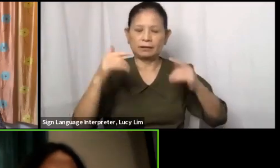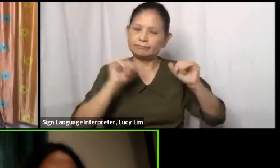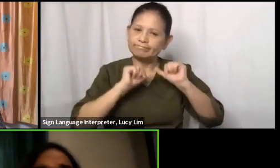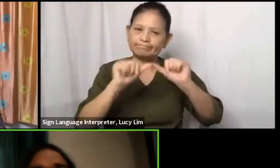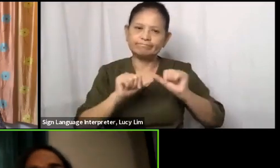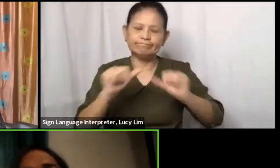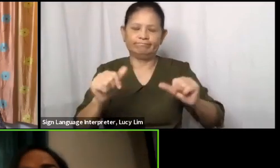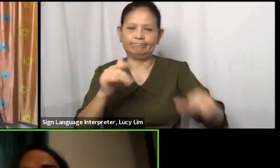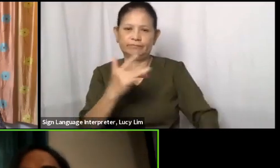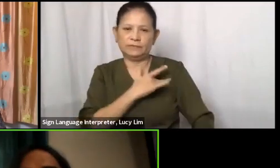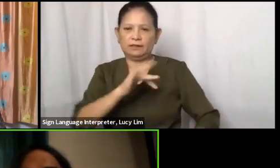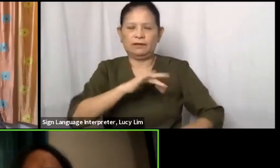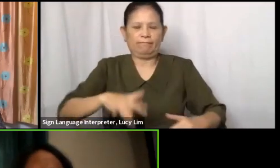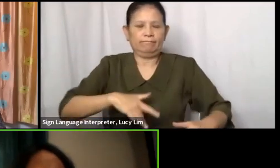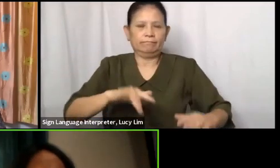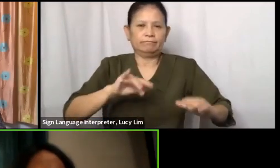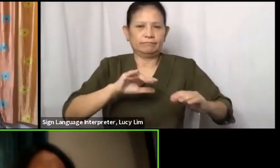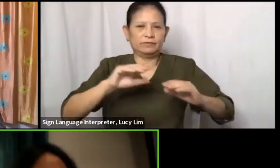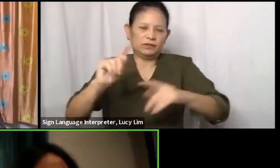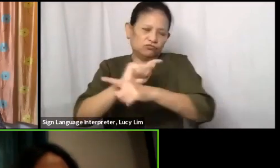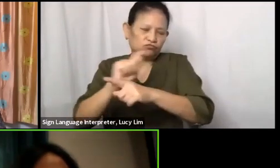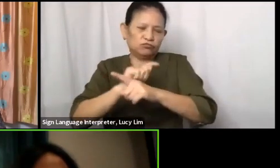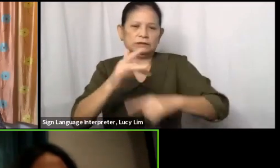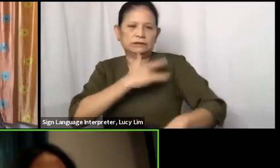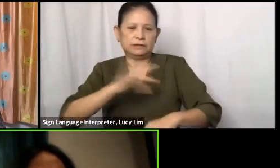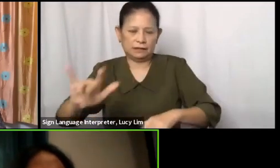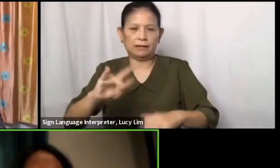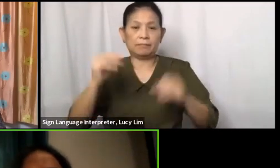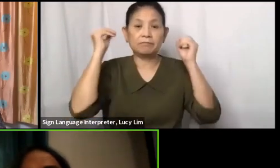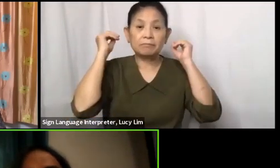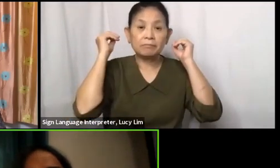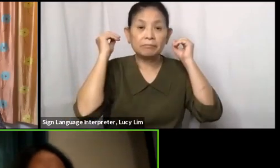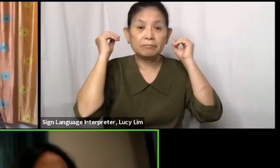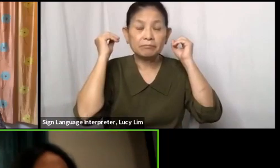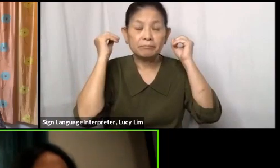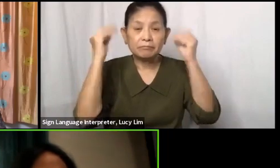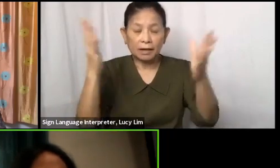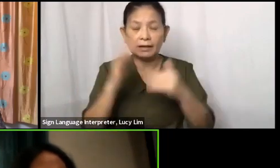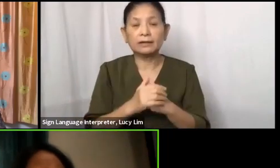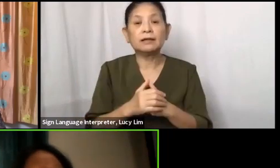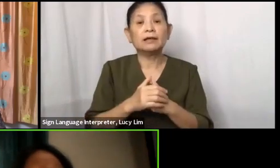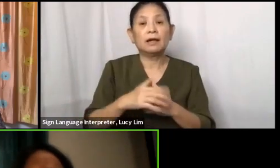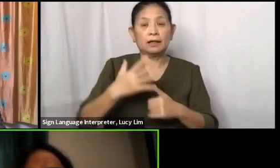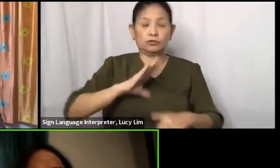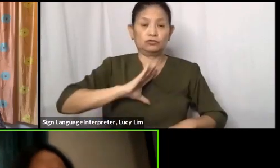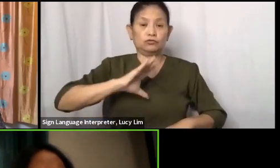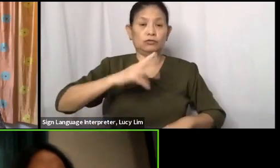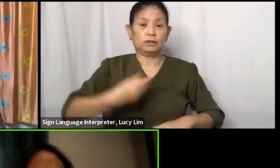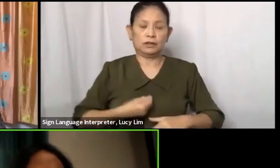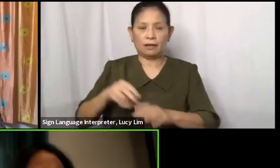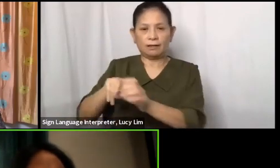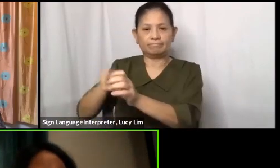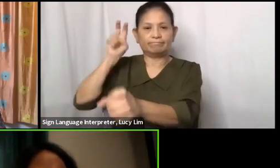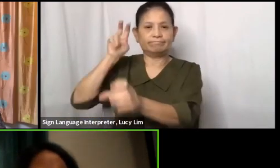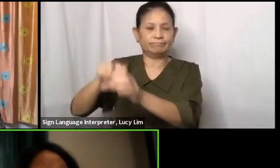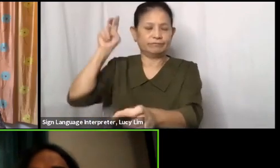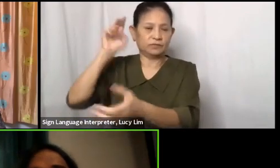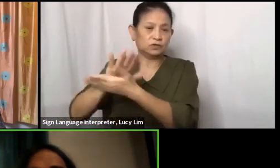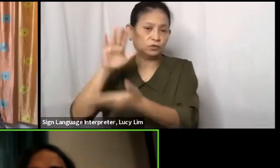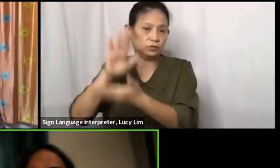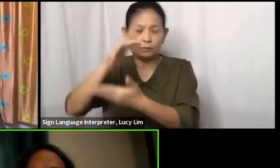basically. Most of the transgenders have left their education due to harassment and due to discrimination